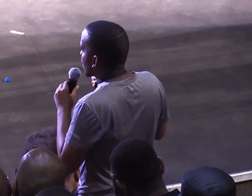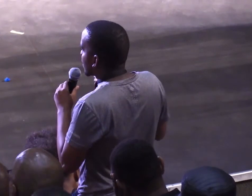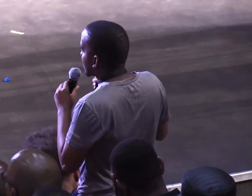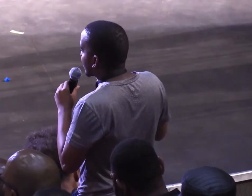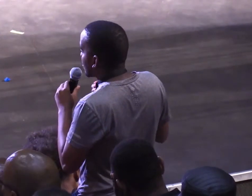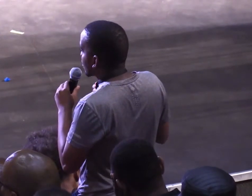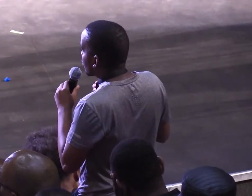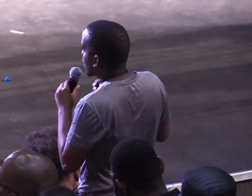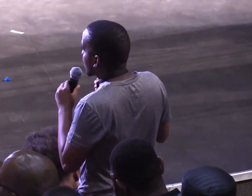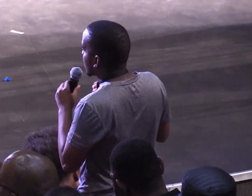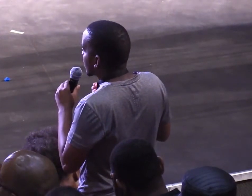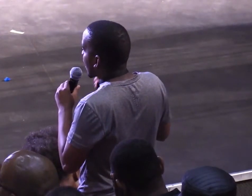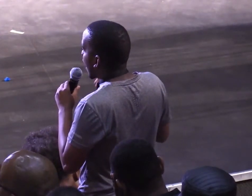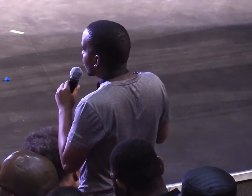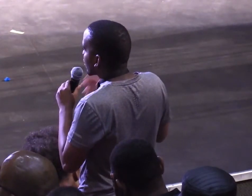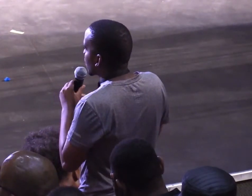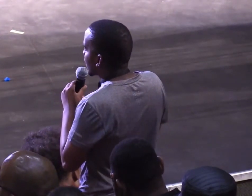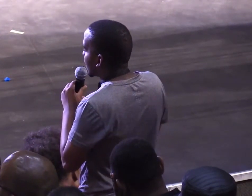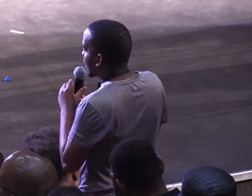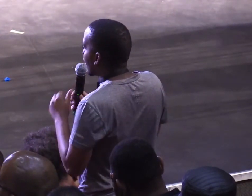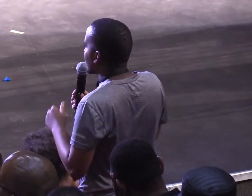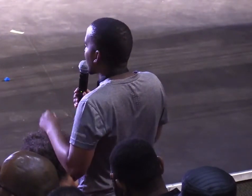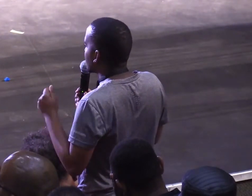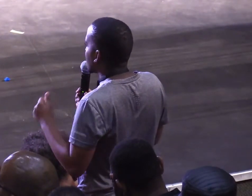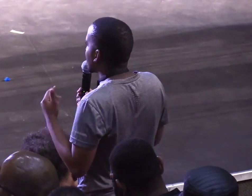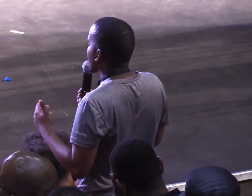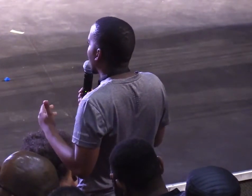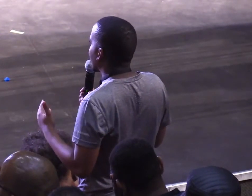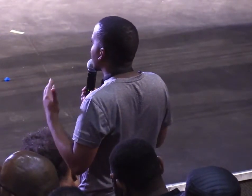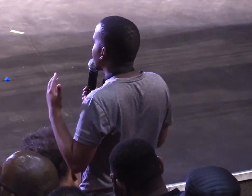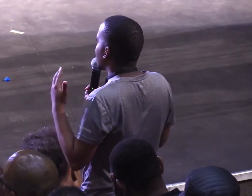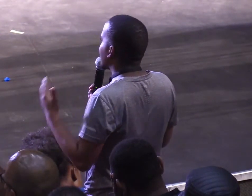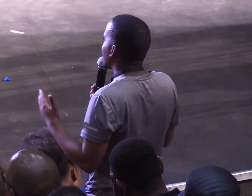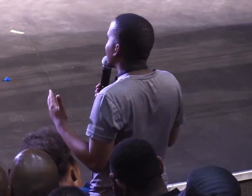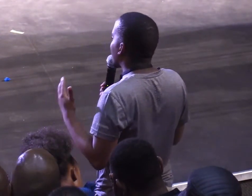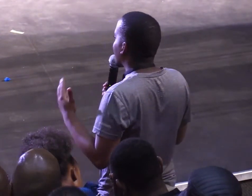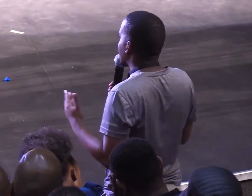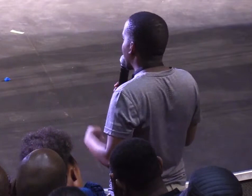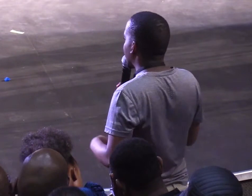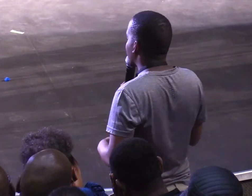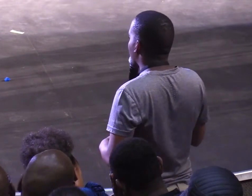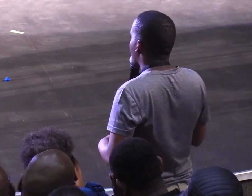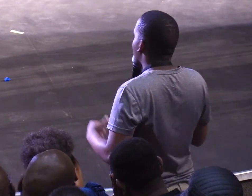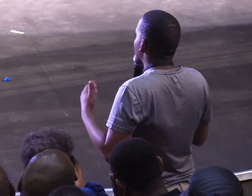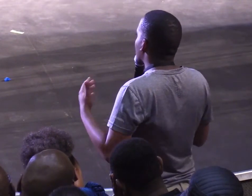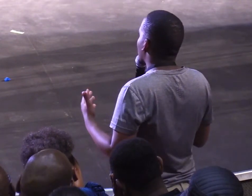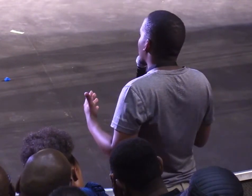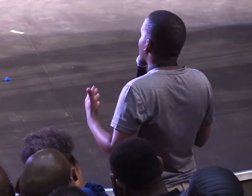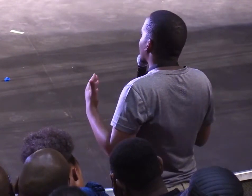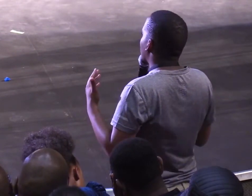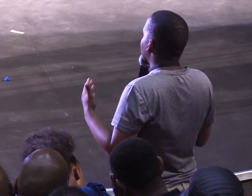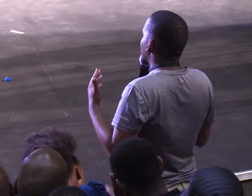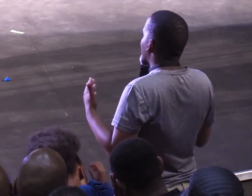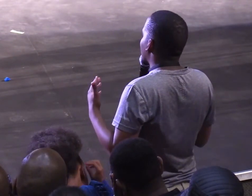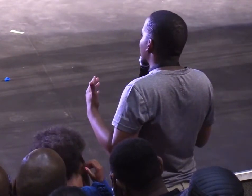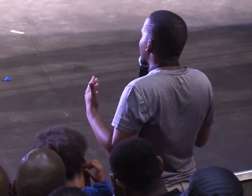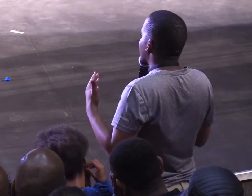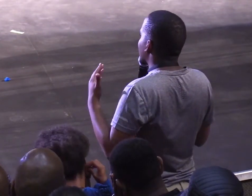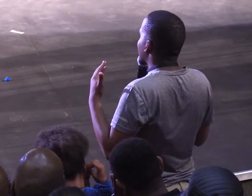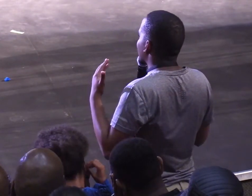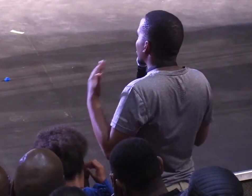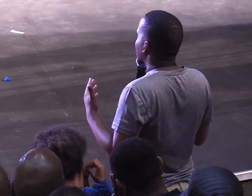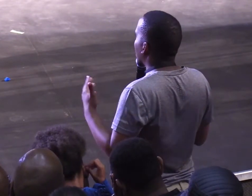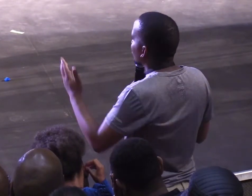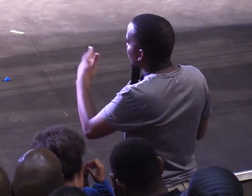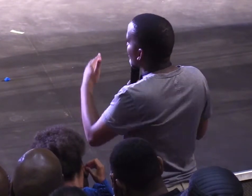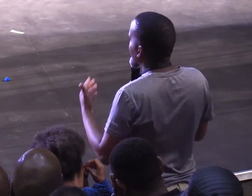the current policies in terms of policies are not working the country has been declining since 1994. so don't you